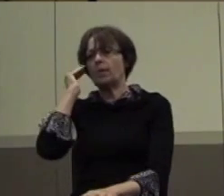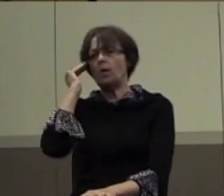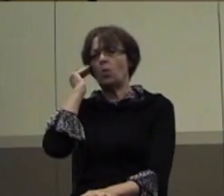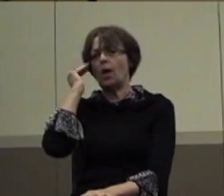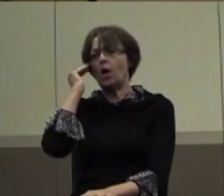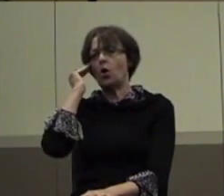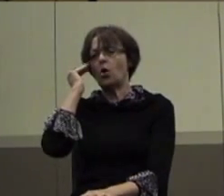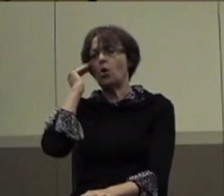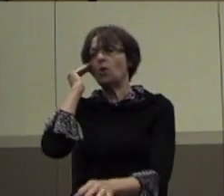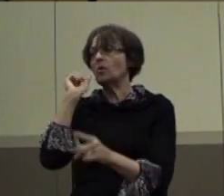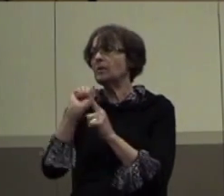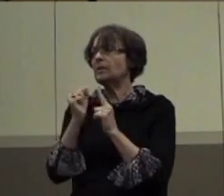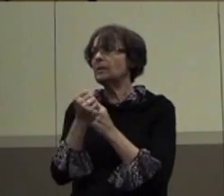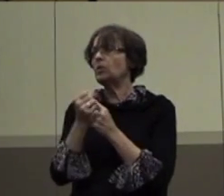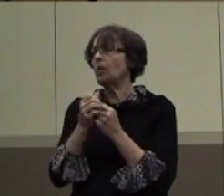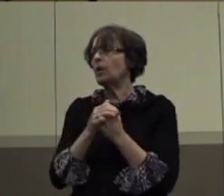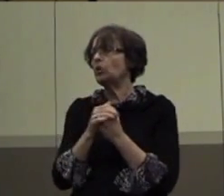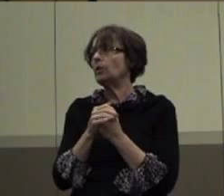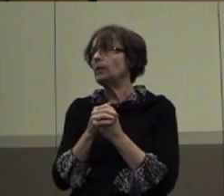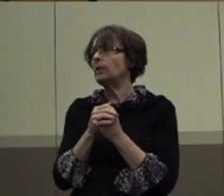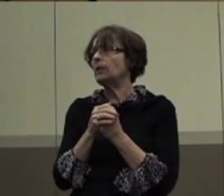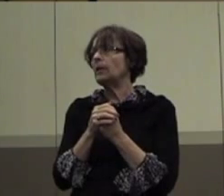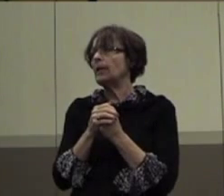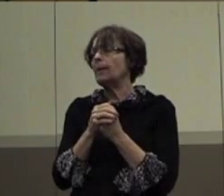a situation, there's